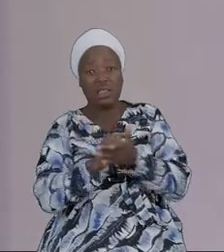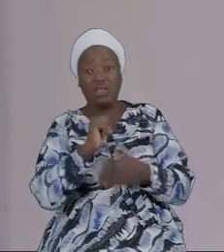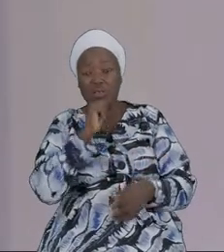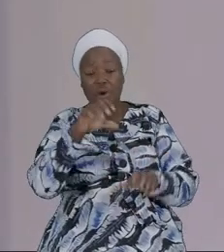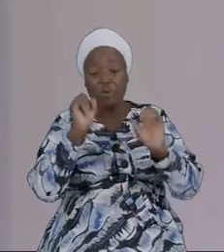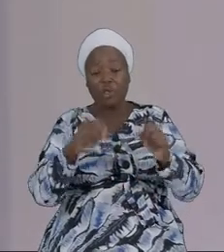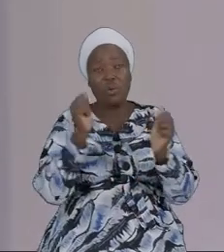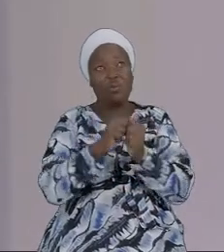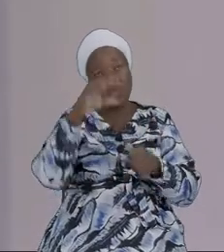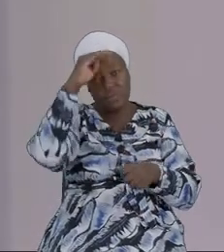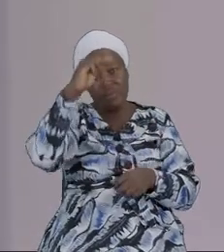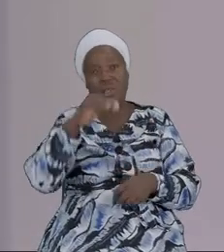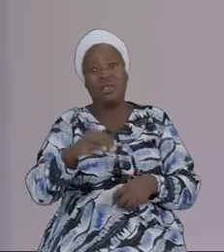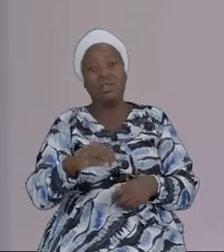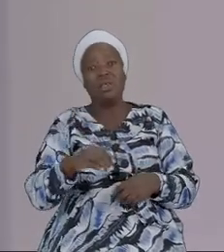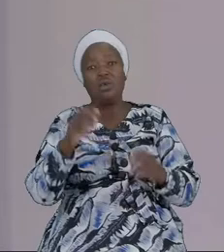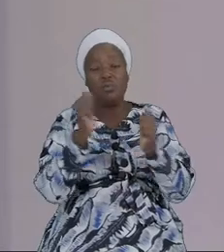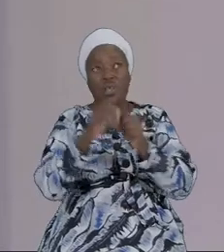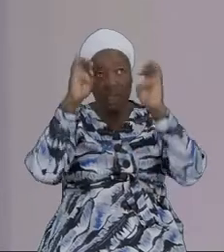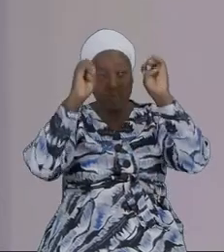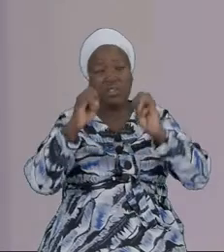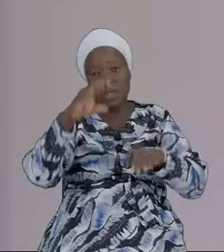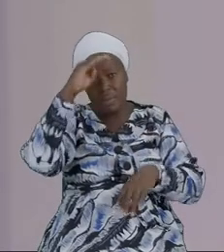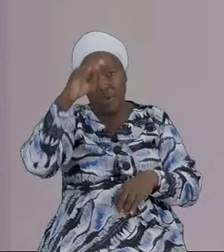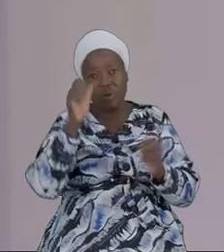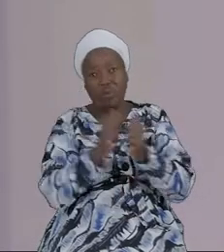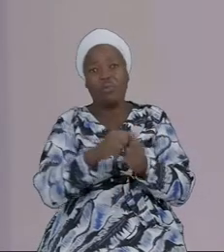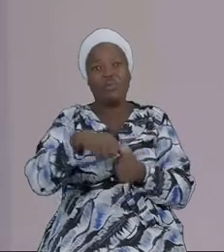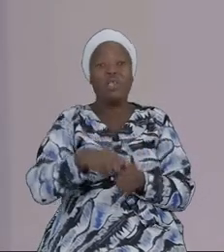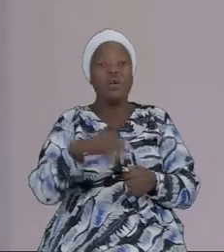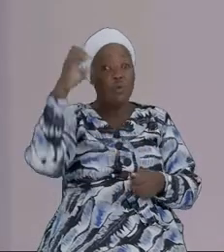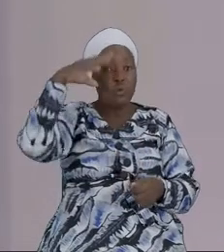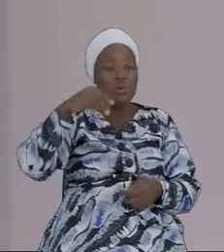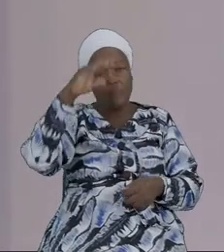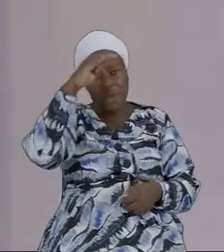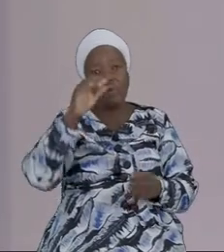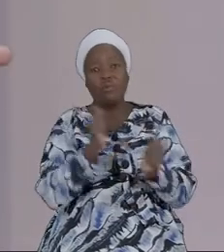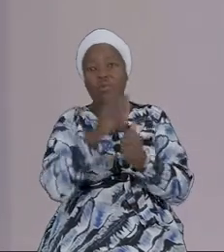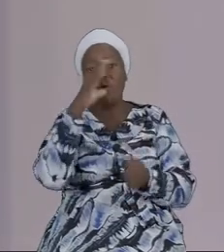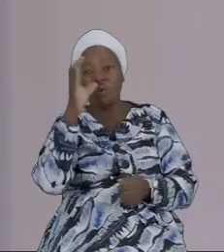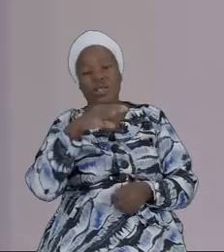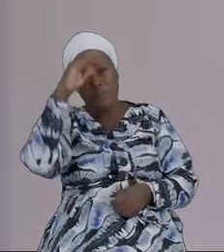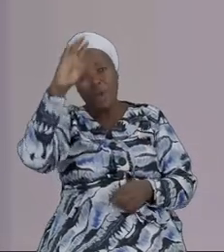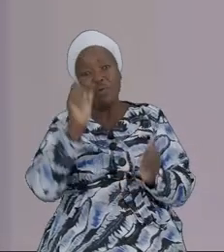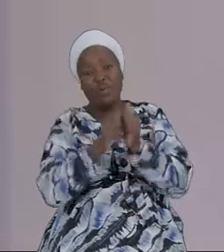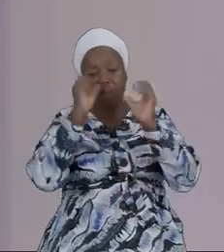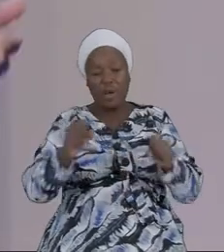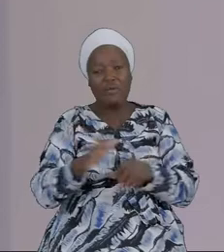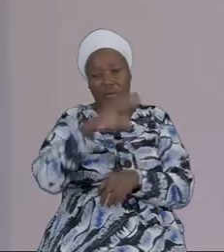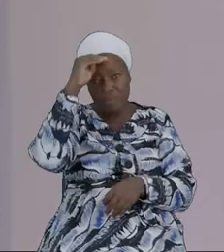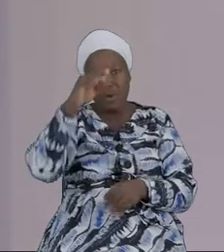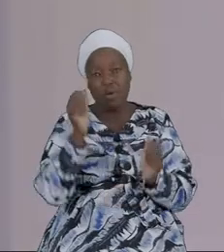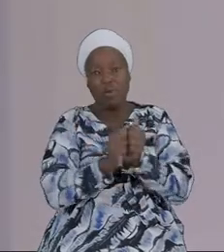impossible with men, with educated men, with idolatrous men, with occultic men, with powerful men,